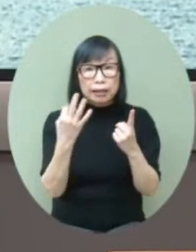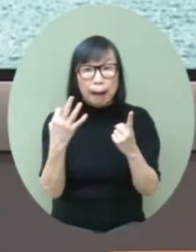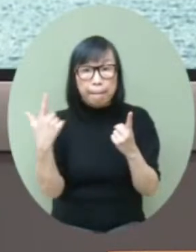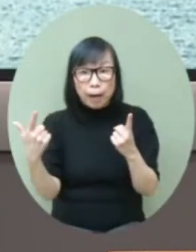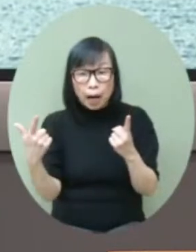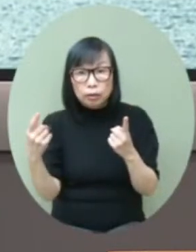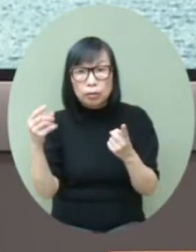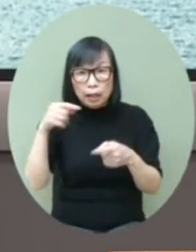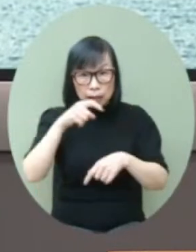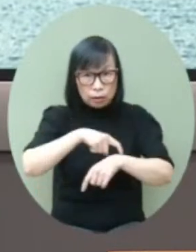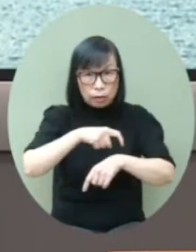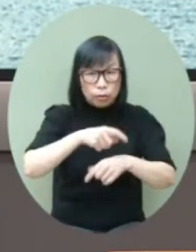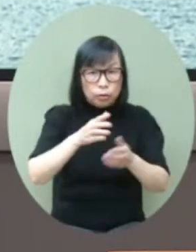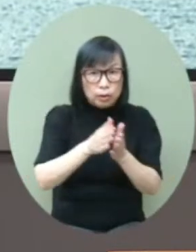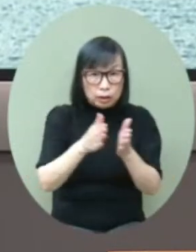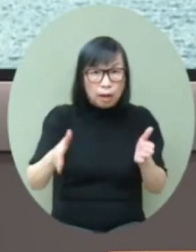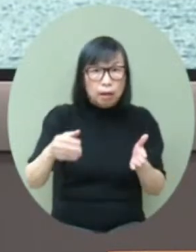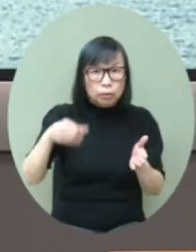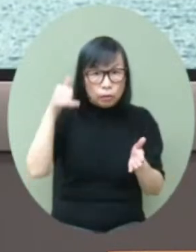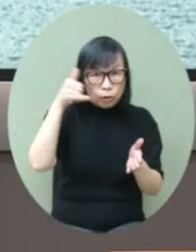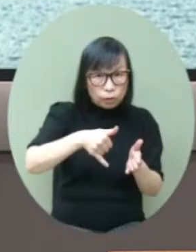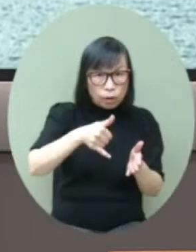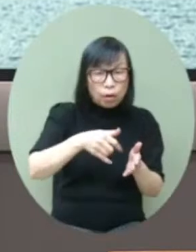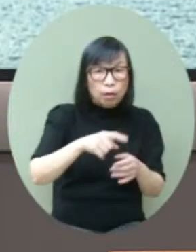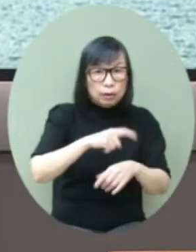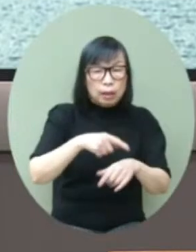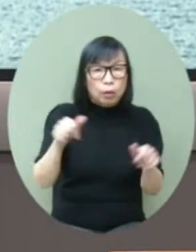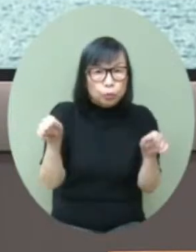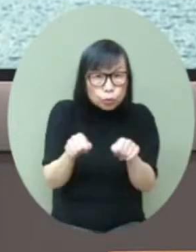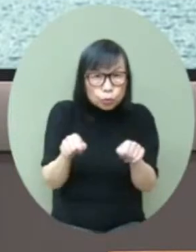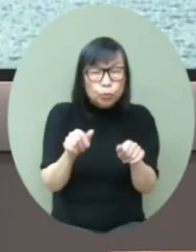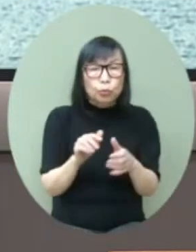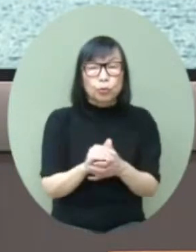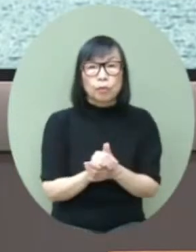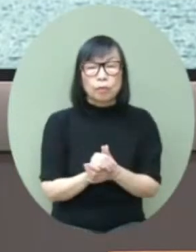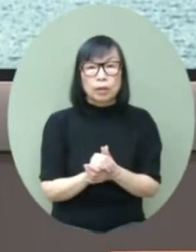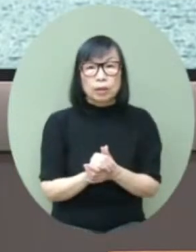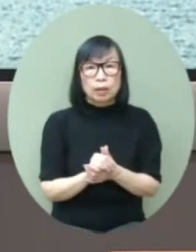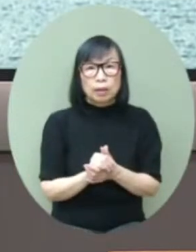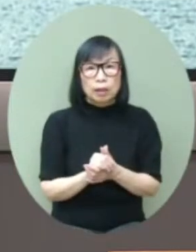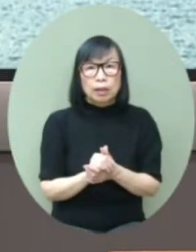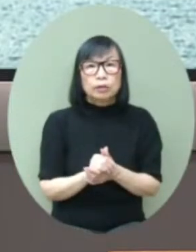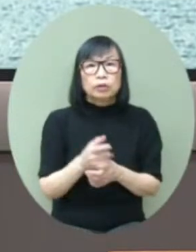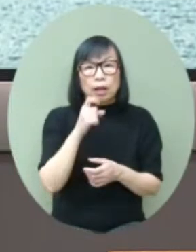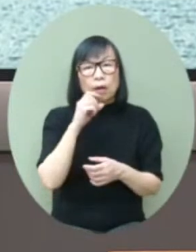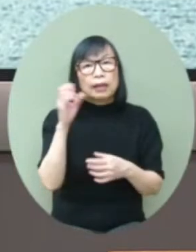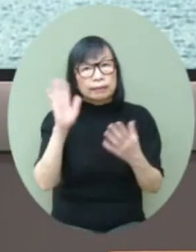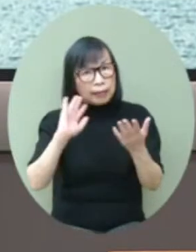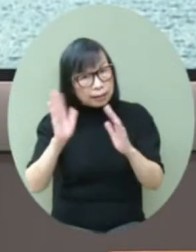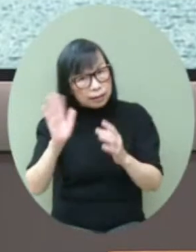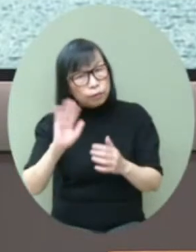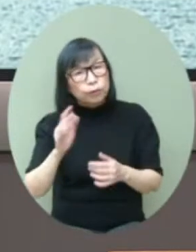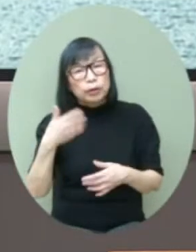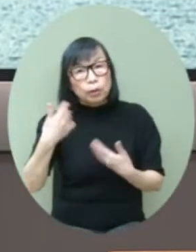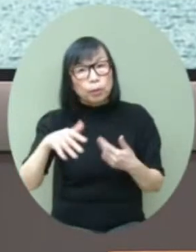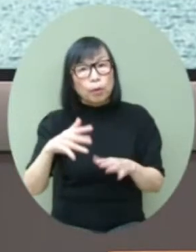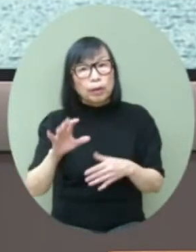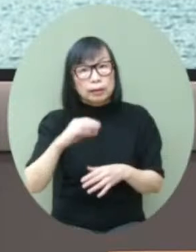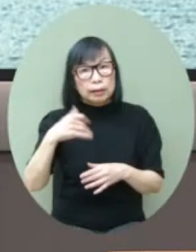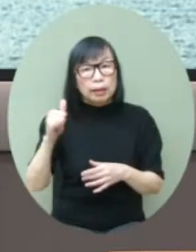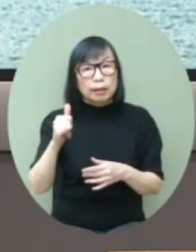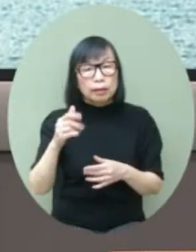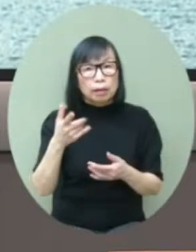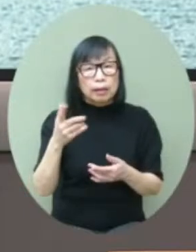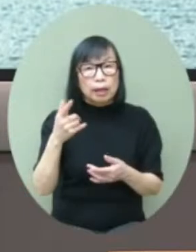And 12838 also appeared at that time, albeit briefly, and she just appeared to say